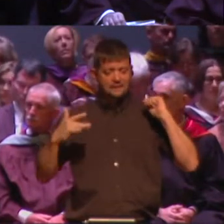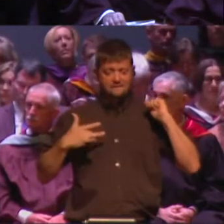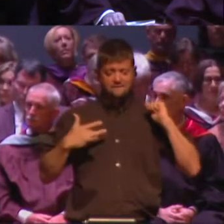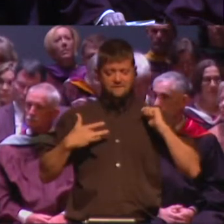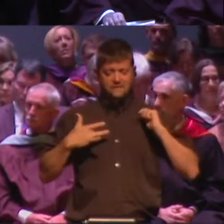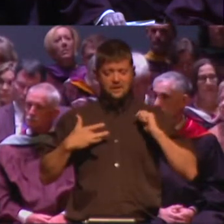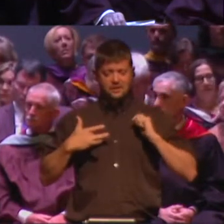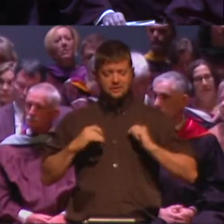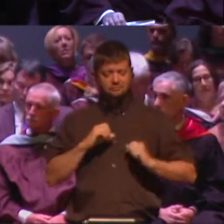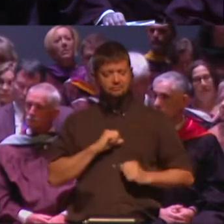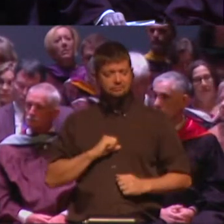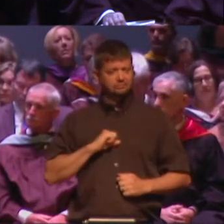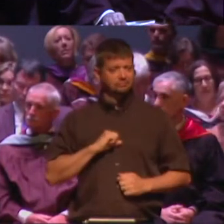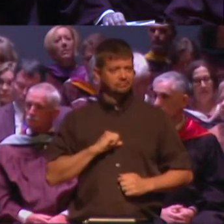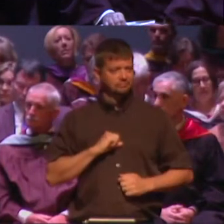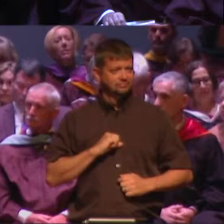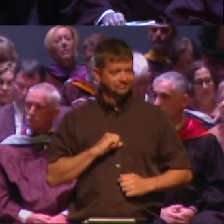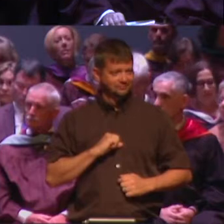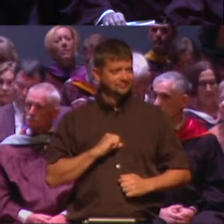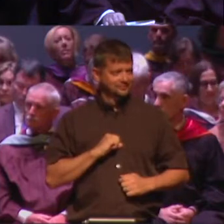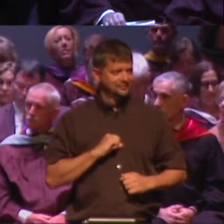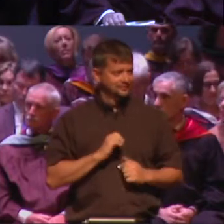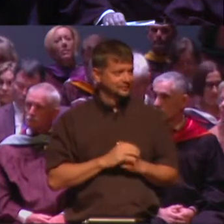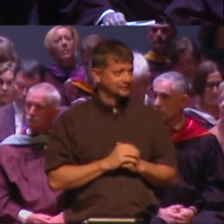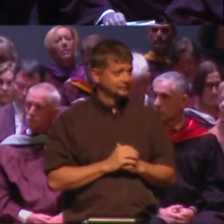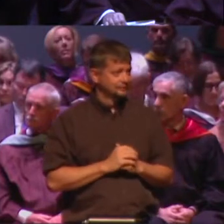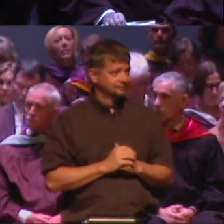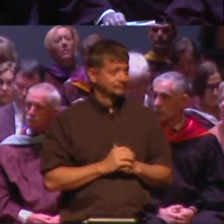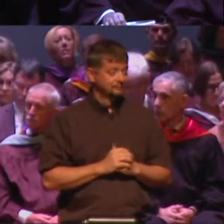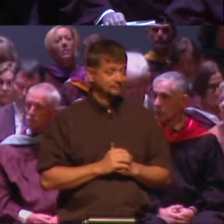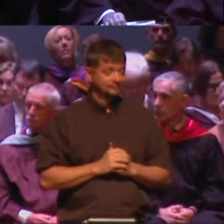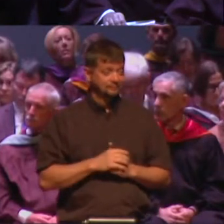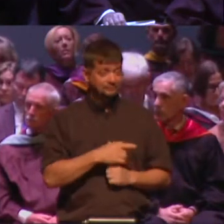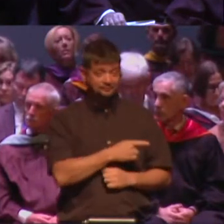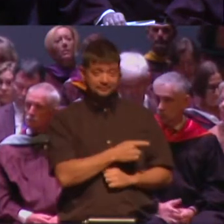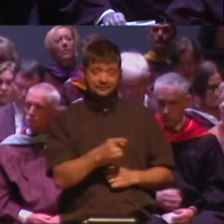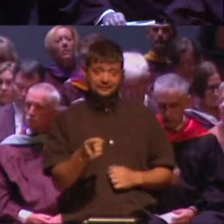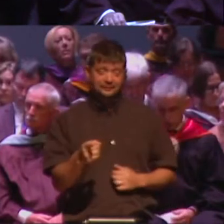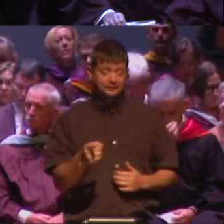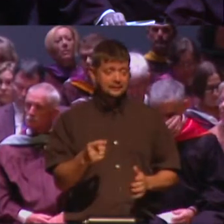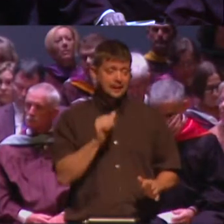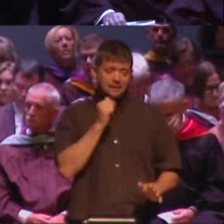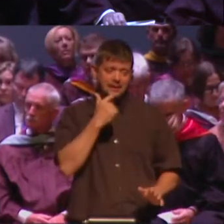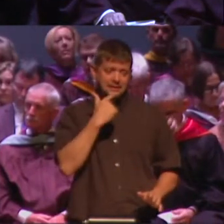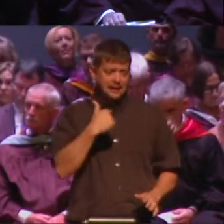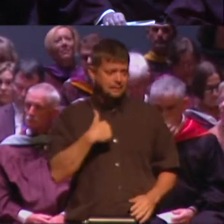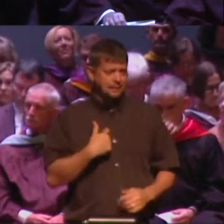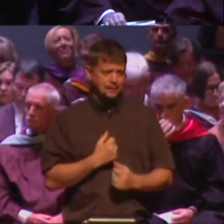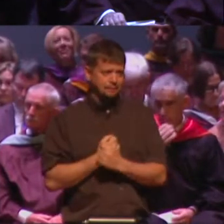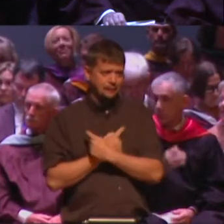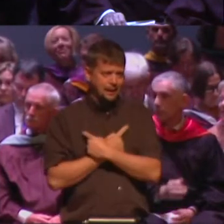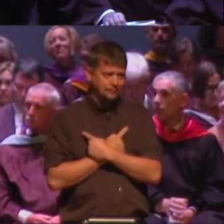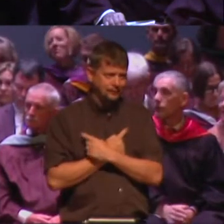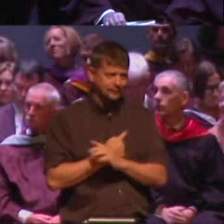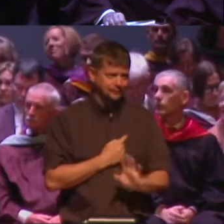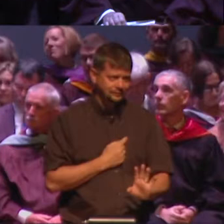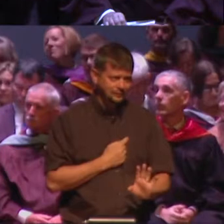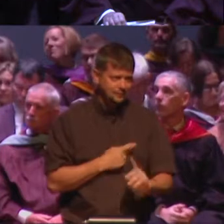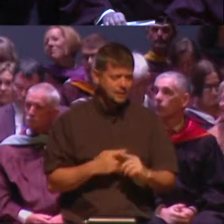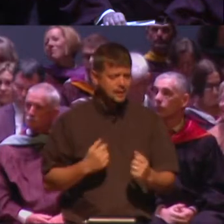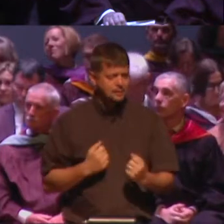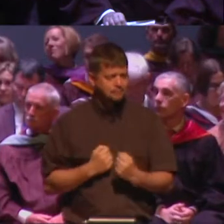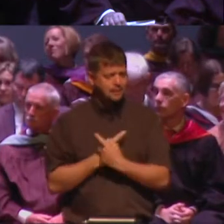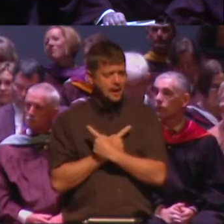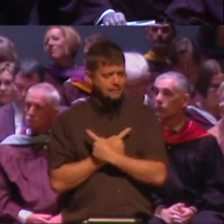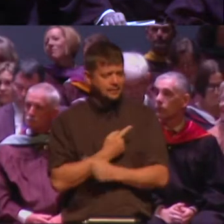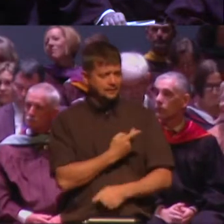to superhero. Now, I don't know about you, but I'm not saying that I'm Batman, but I will say that Batman and I have